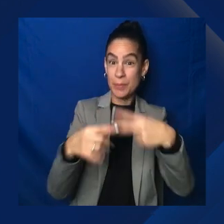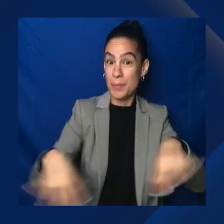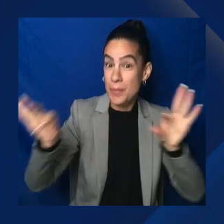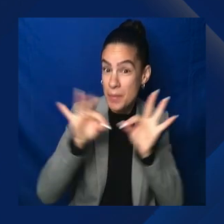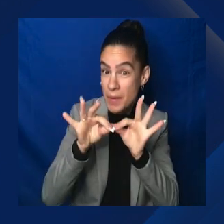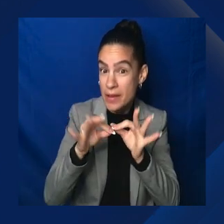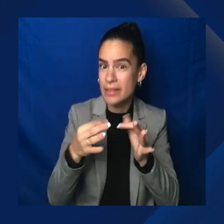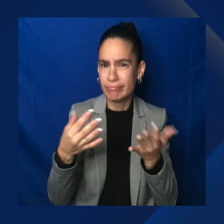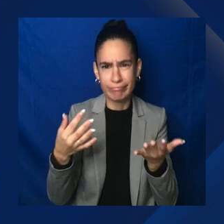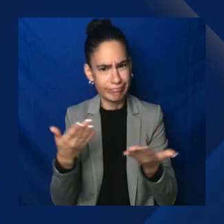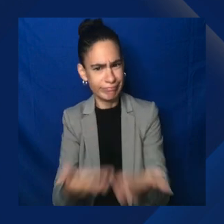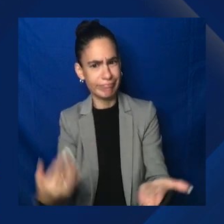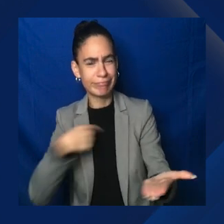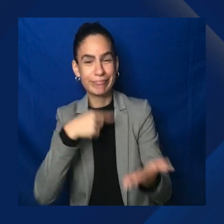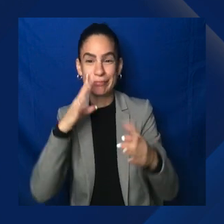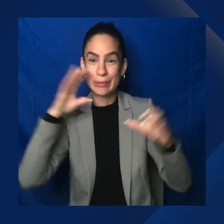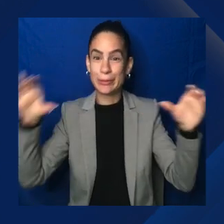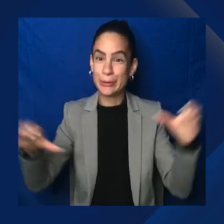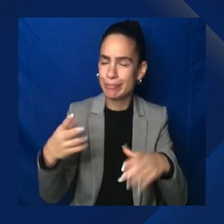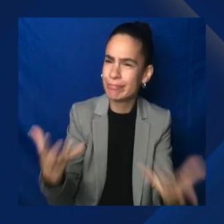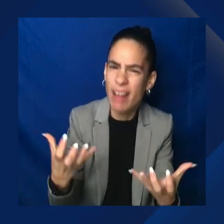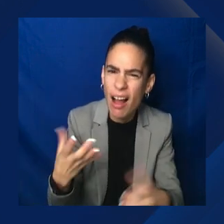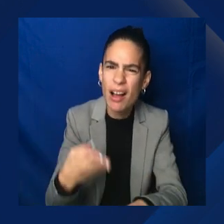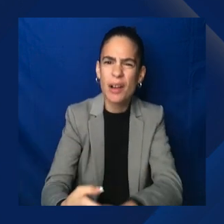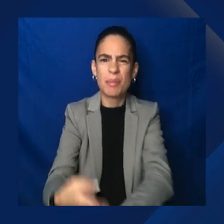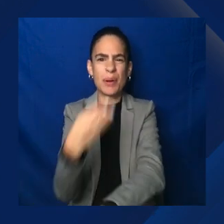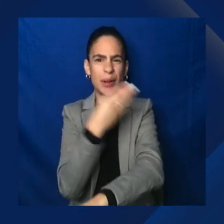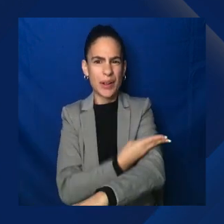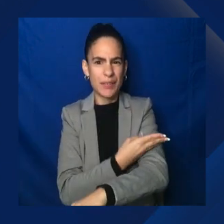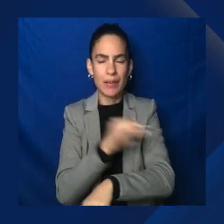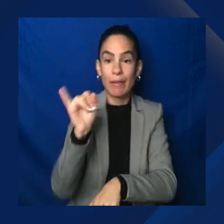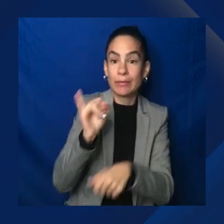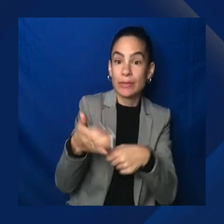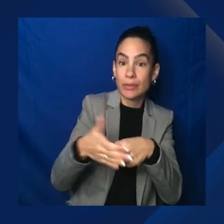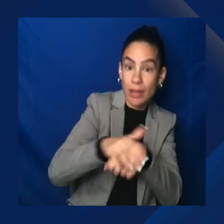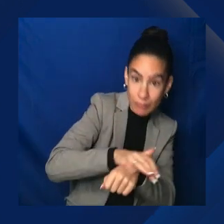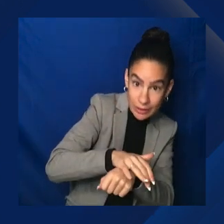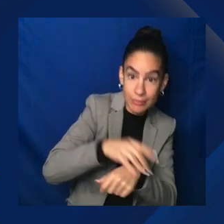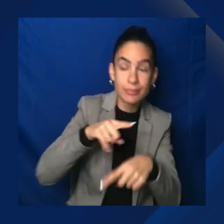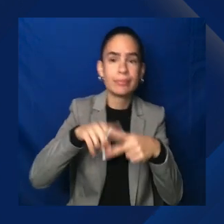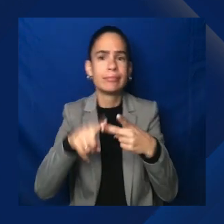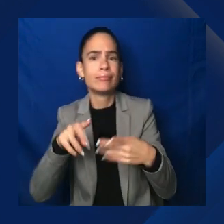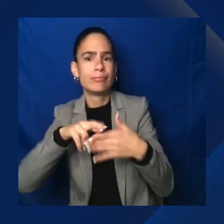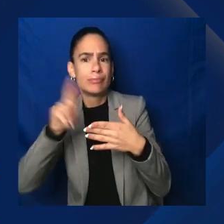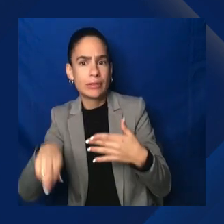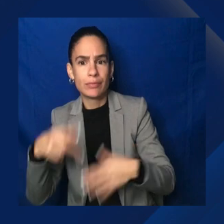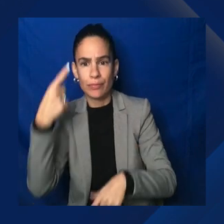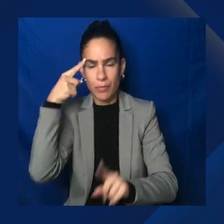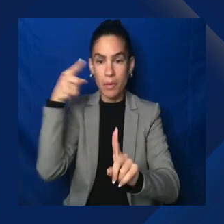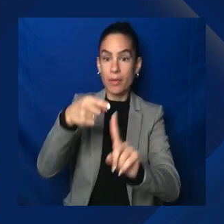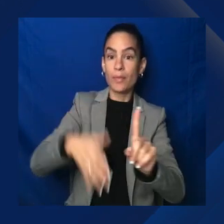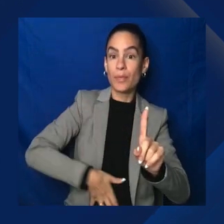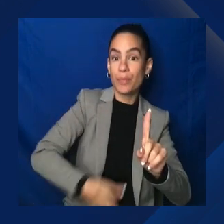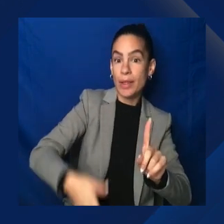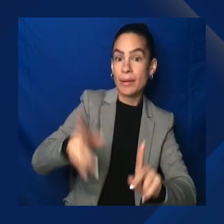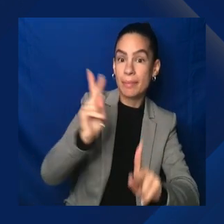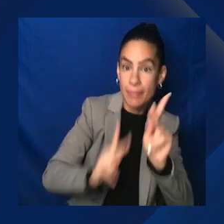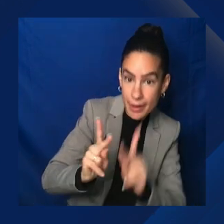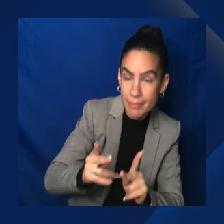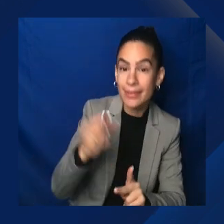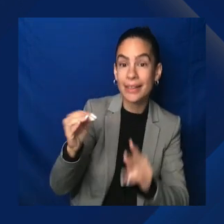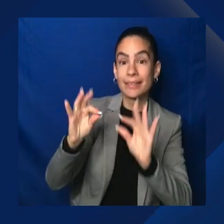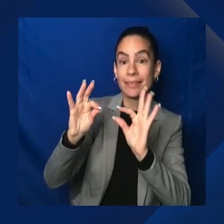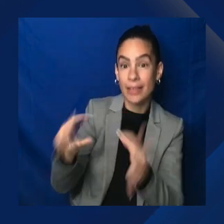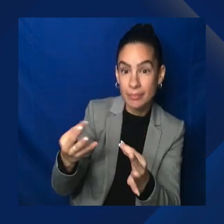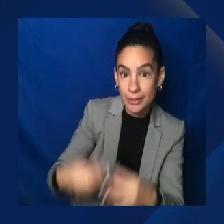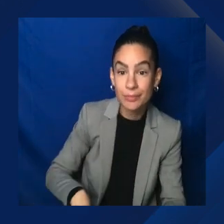outcomes for pregnant people and their families. First, we will be starting the process to establish a